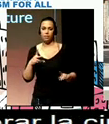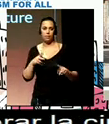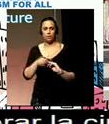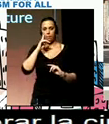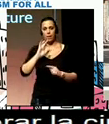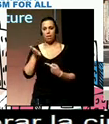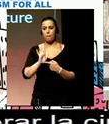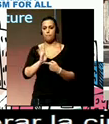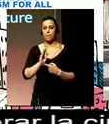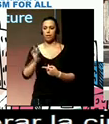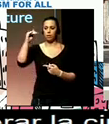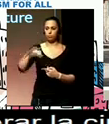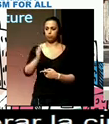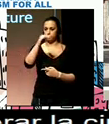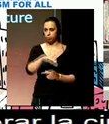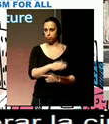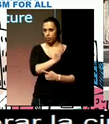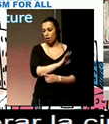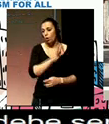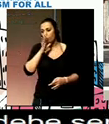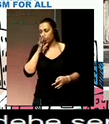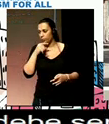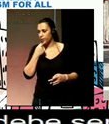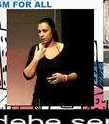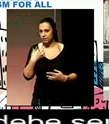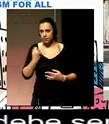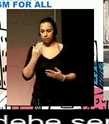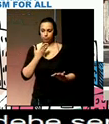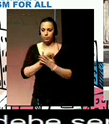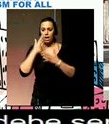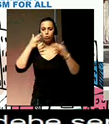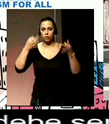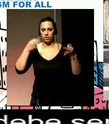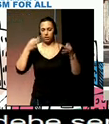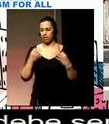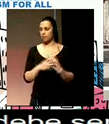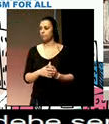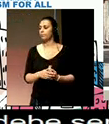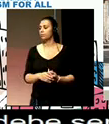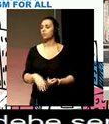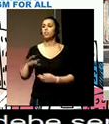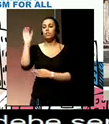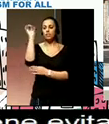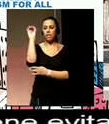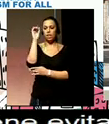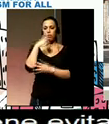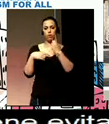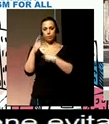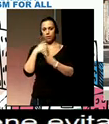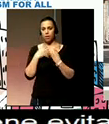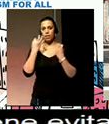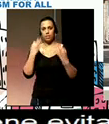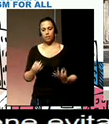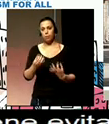and comfortable. We have to avoid the concept of thematic park. The informative signposting has to